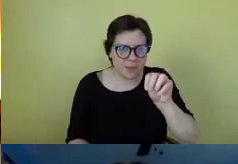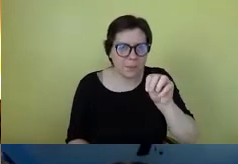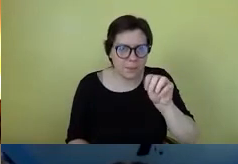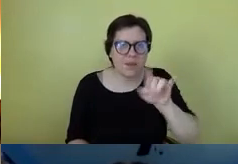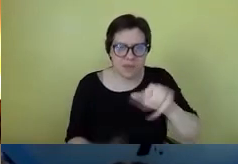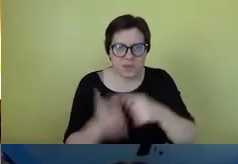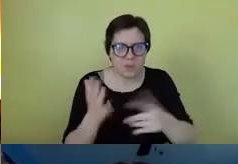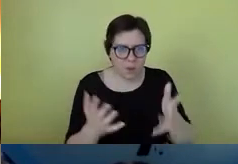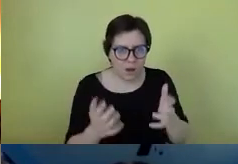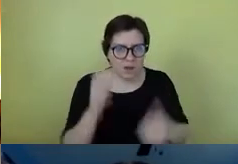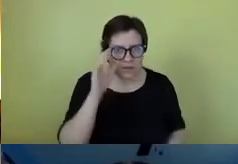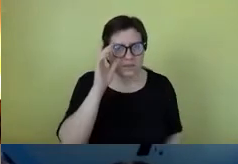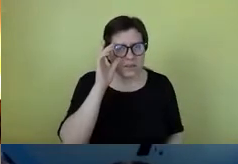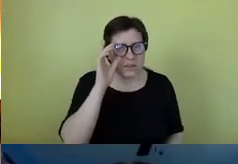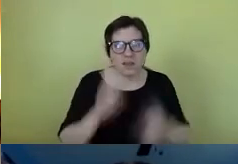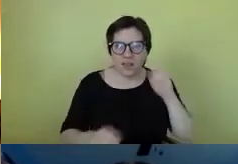I think that the young church,